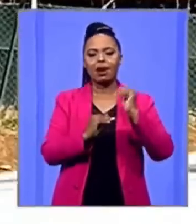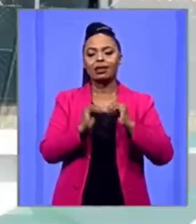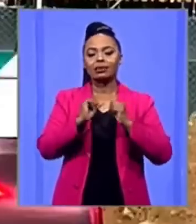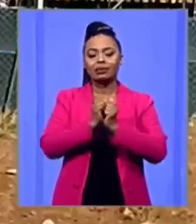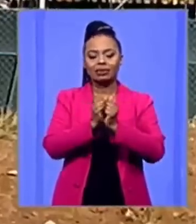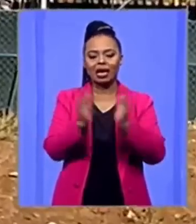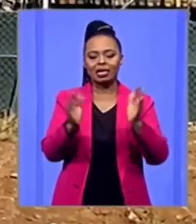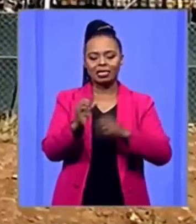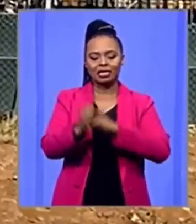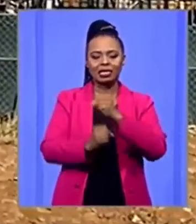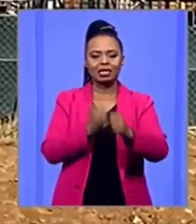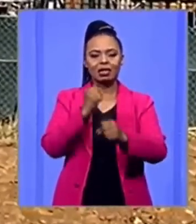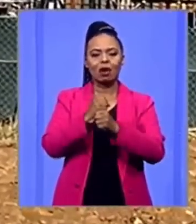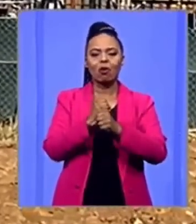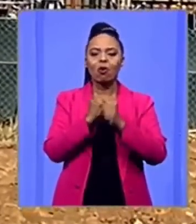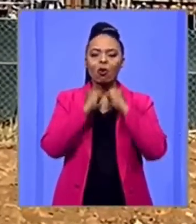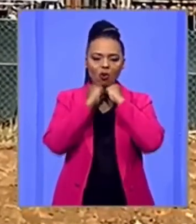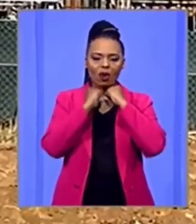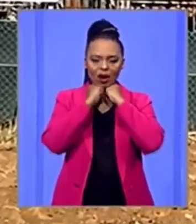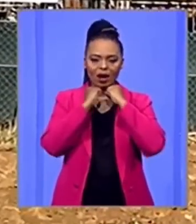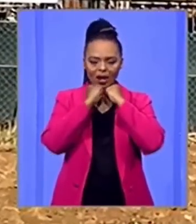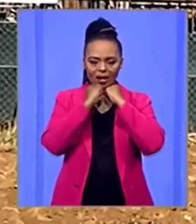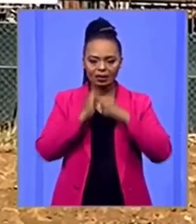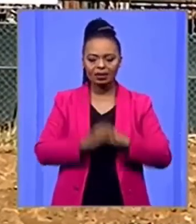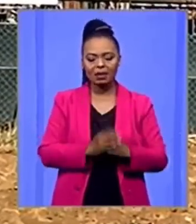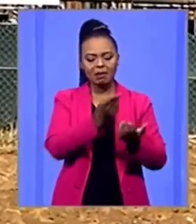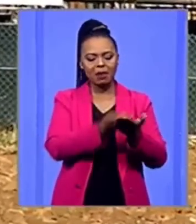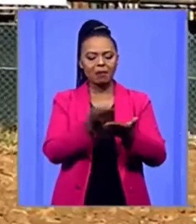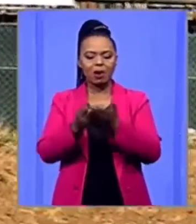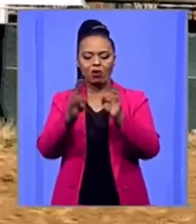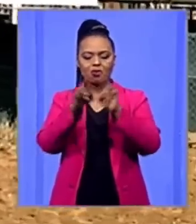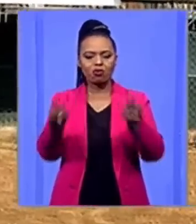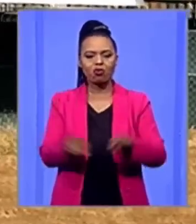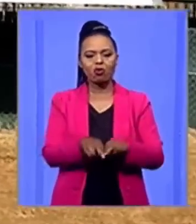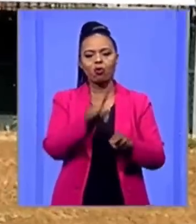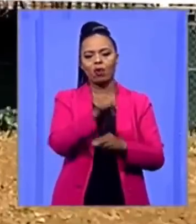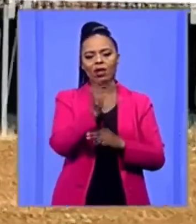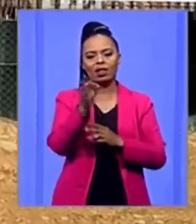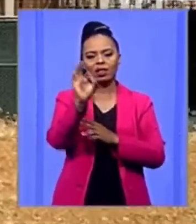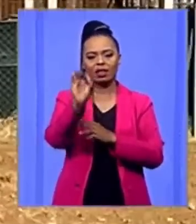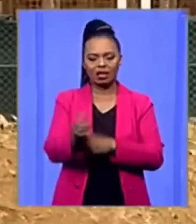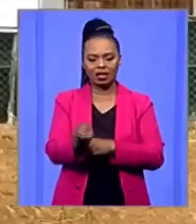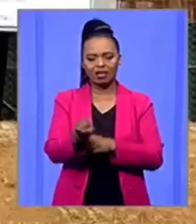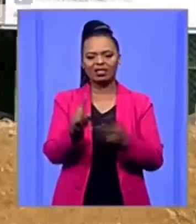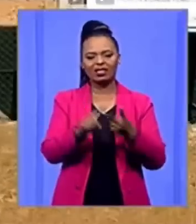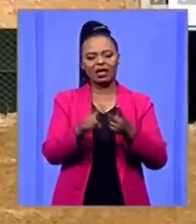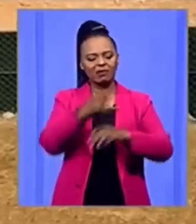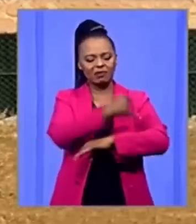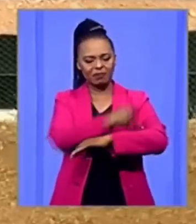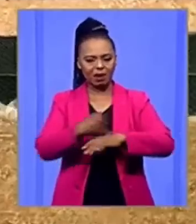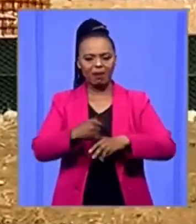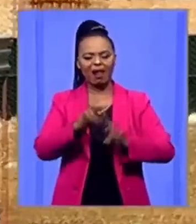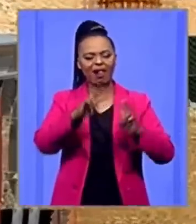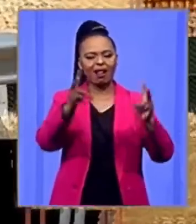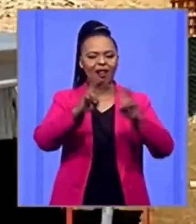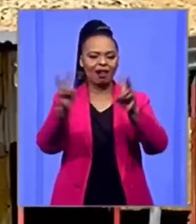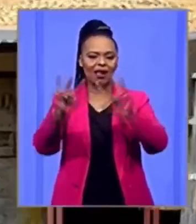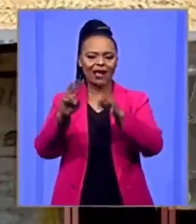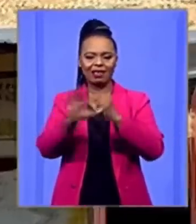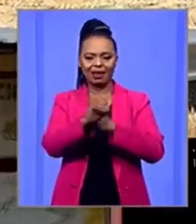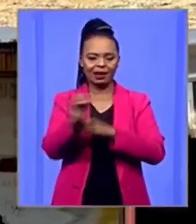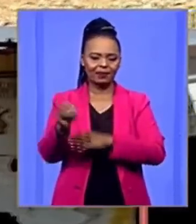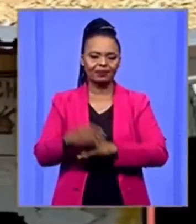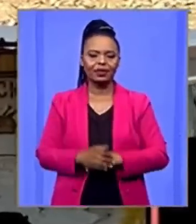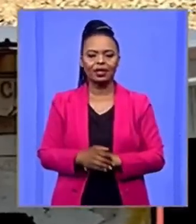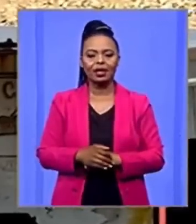šago fa o buile go ba le marobalo a lekgolo le mafelo a mararo a go dira dikaro tšeo di tseneletšego. Bo letetše go hlola mešomo